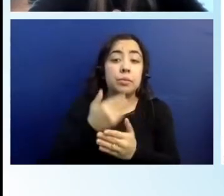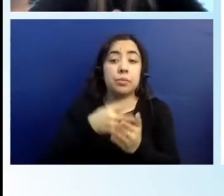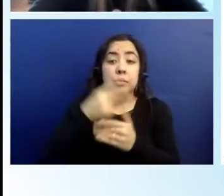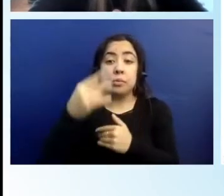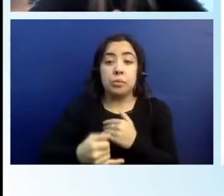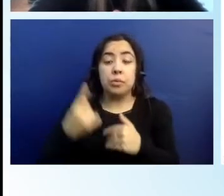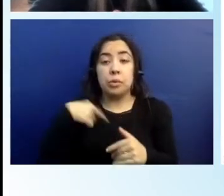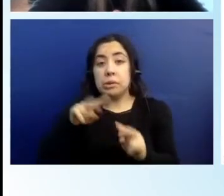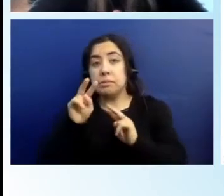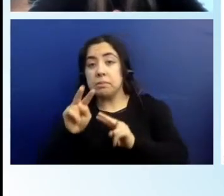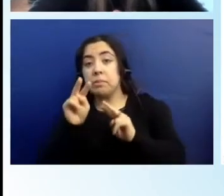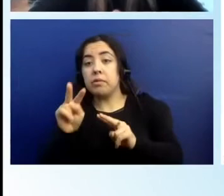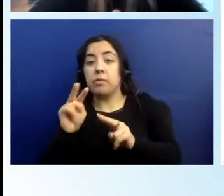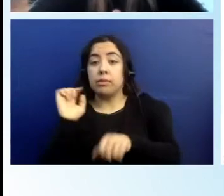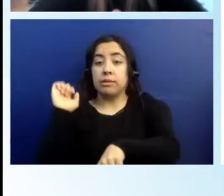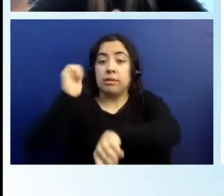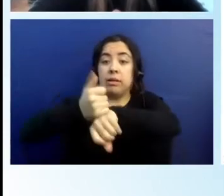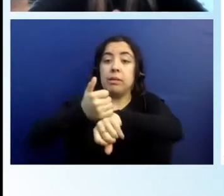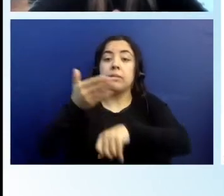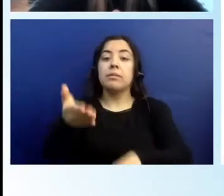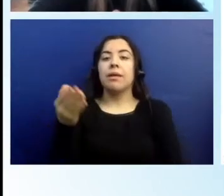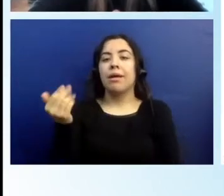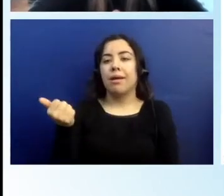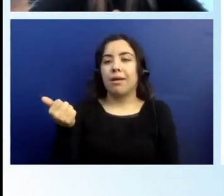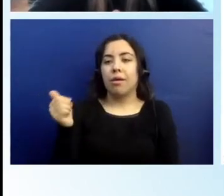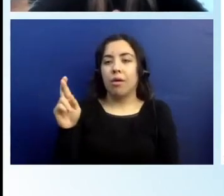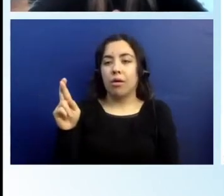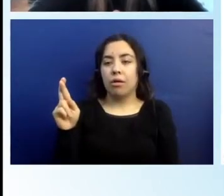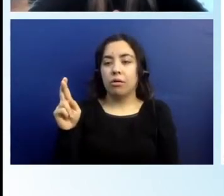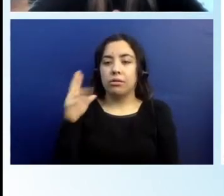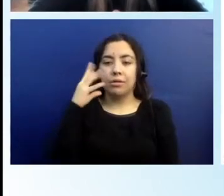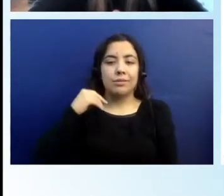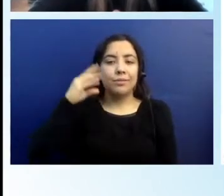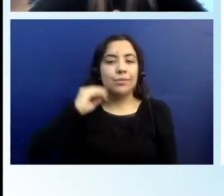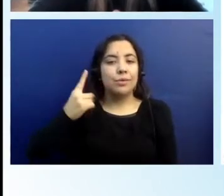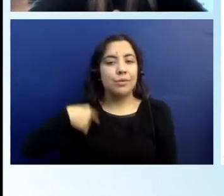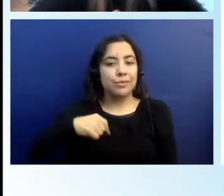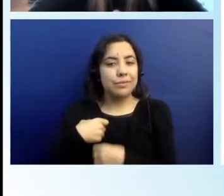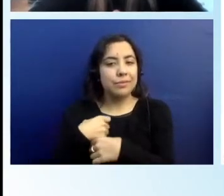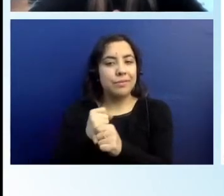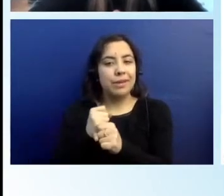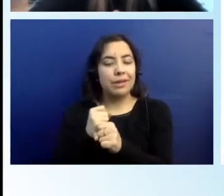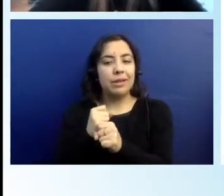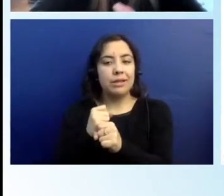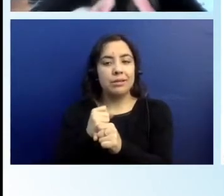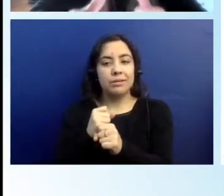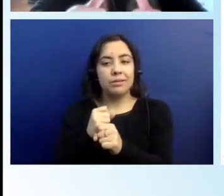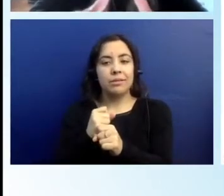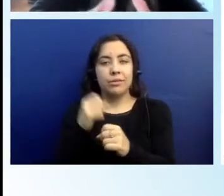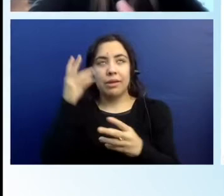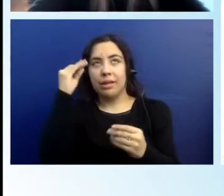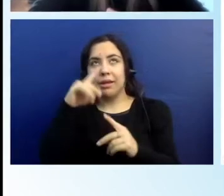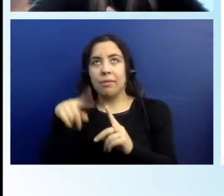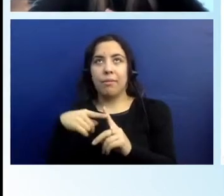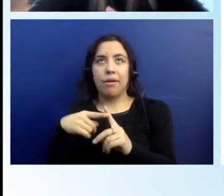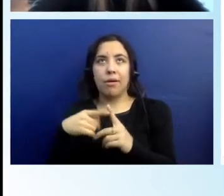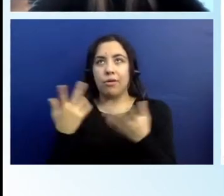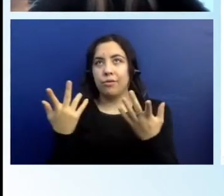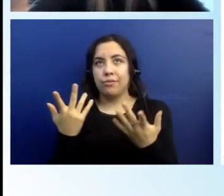are currently creating, you know, in lieu of artifacts that you would